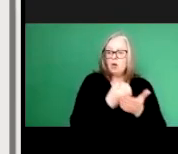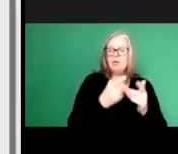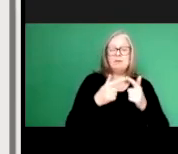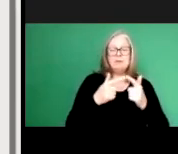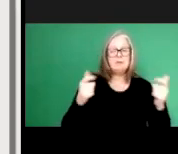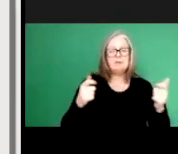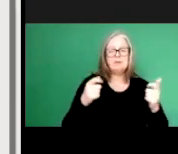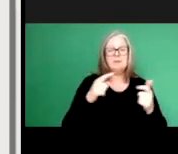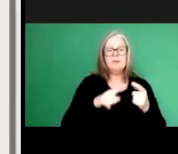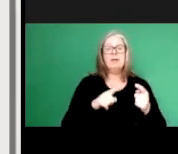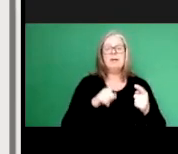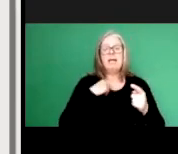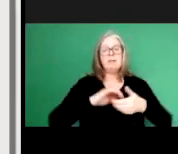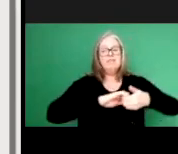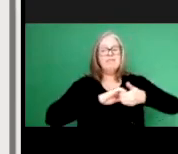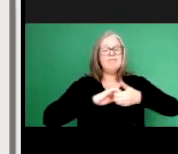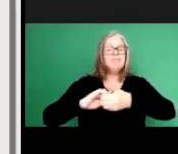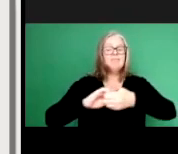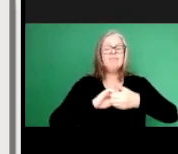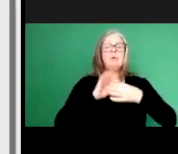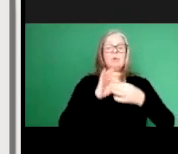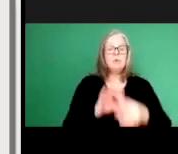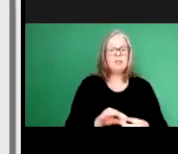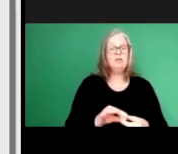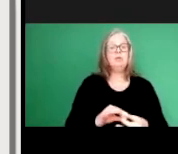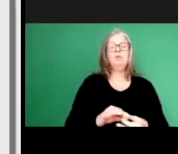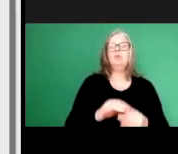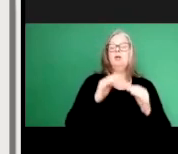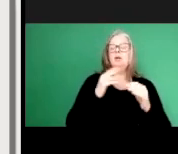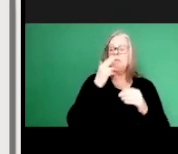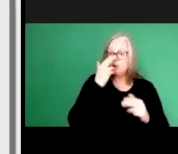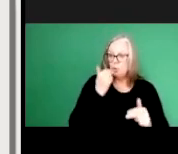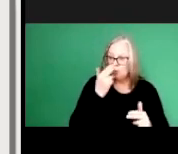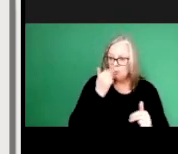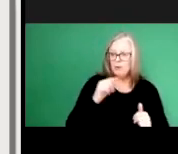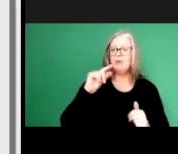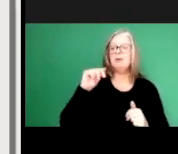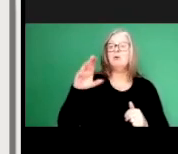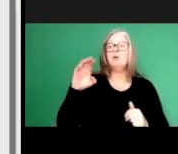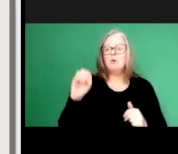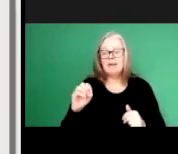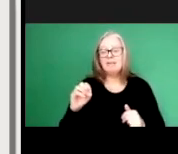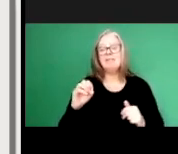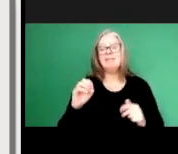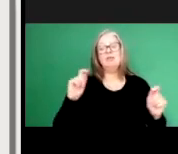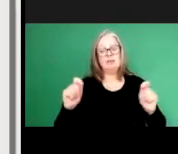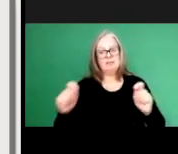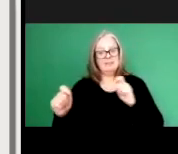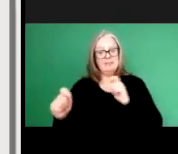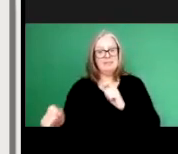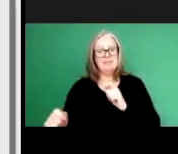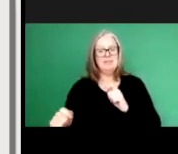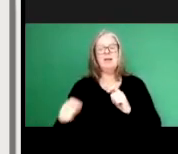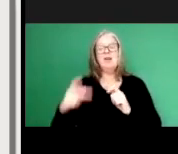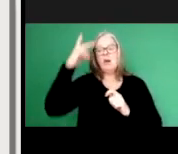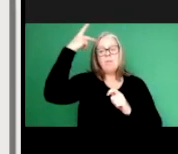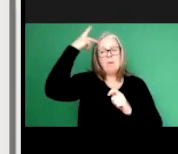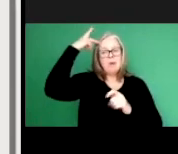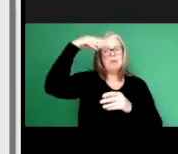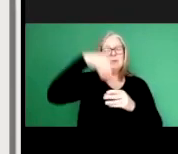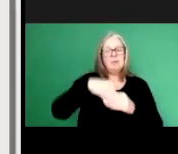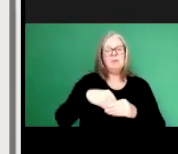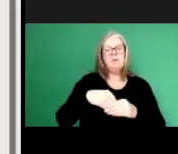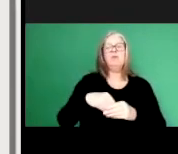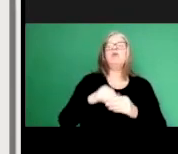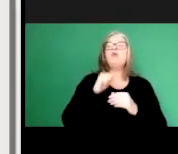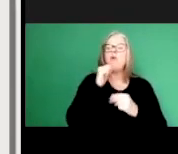empathy, humor, grace, and transformation. Um, what I call a politics of a non-naive radical hope. It's not naive